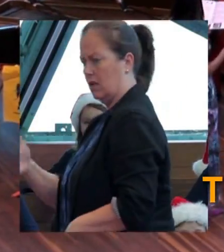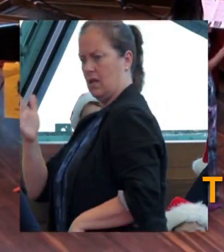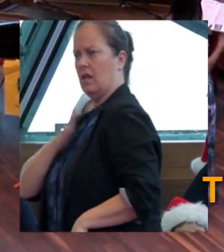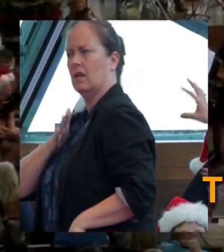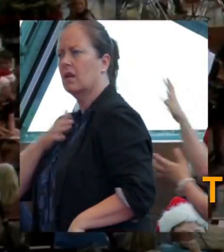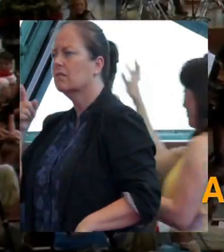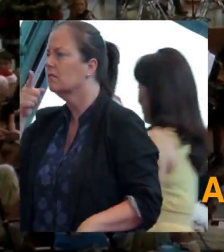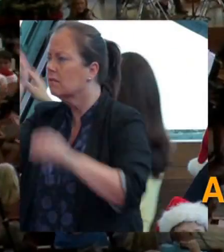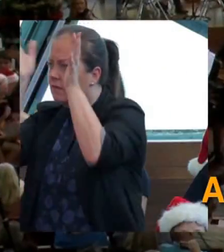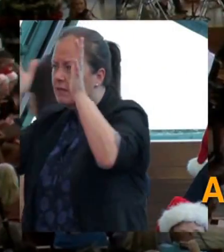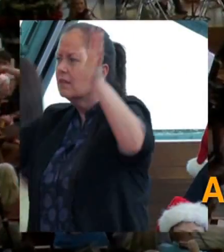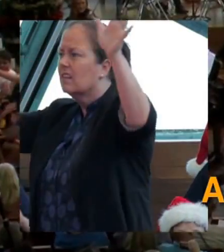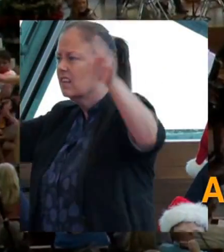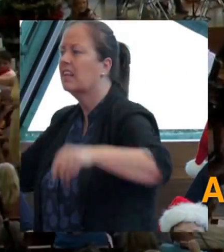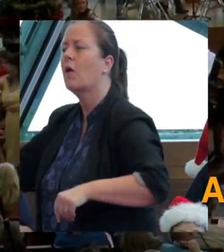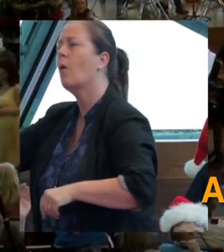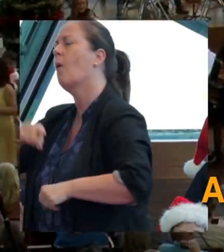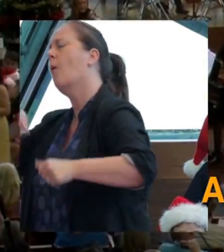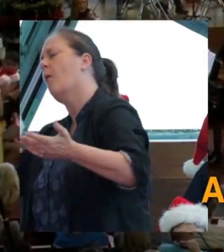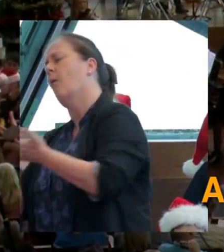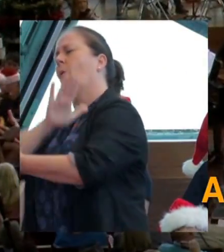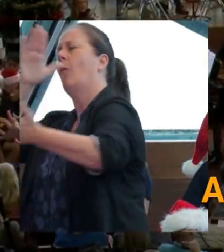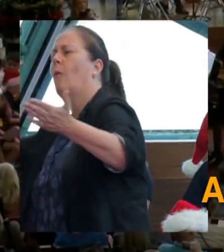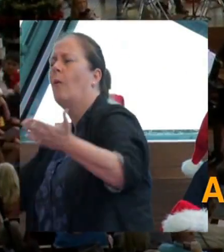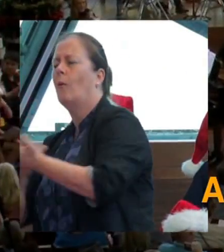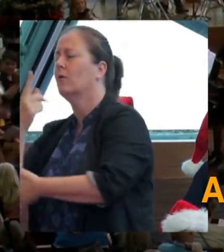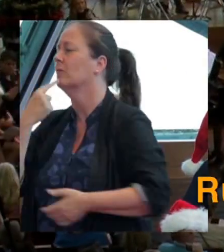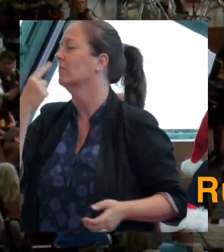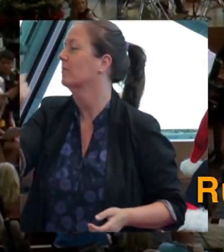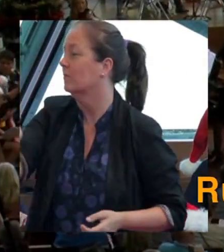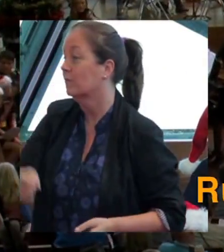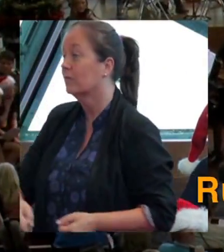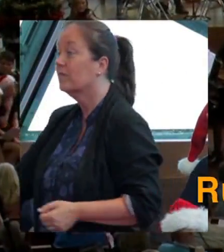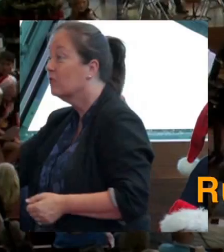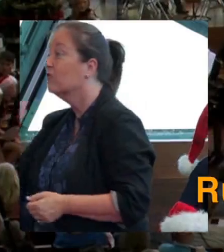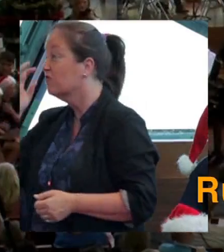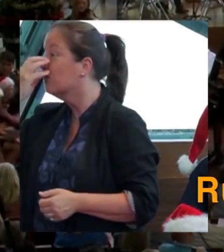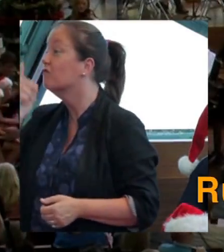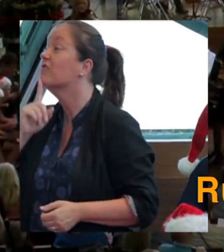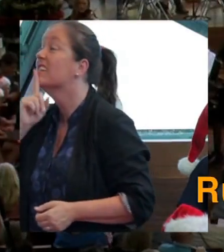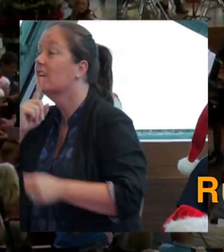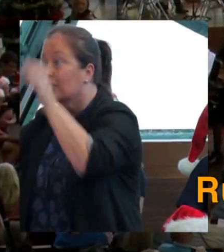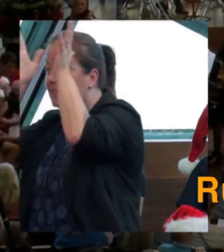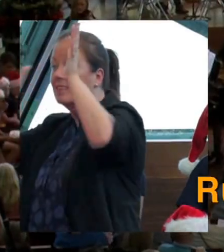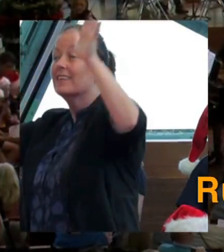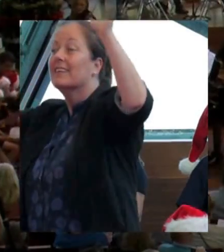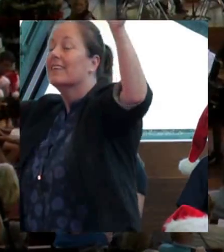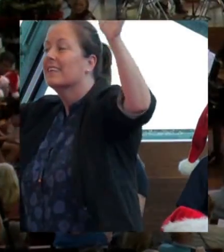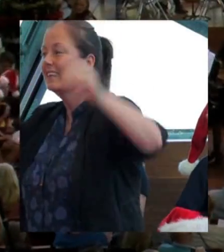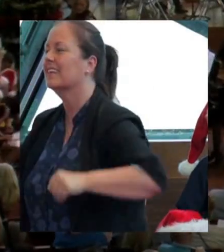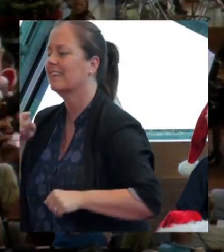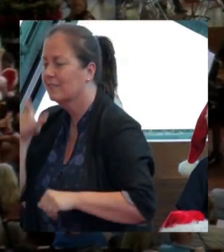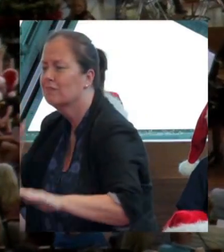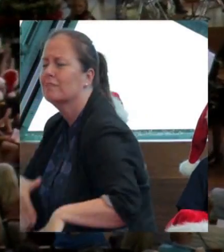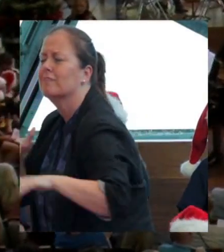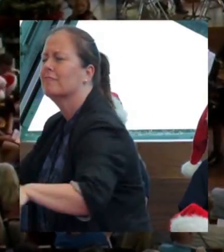him, and they shouted out with glee, Rudolph the red-nosed reindeer, ho ho, you